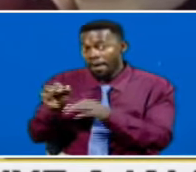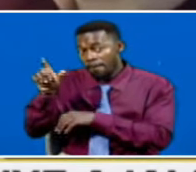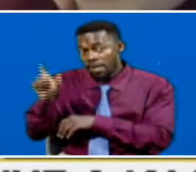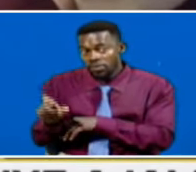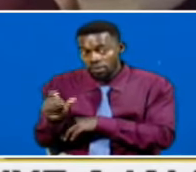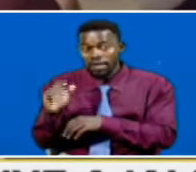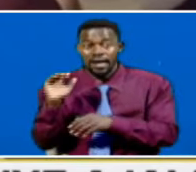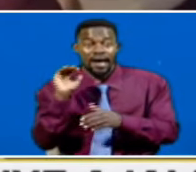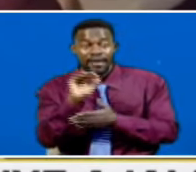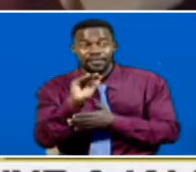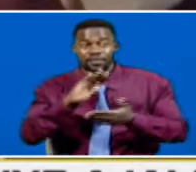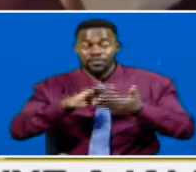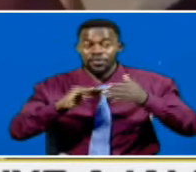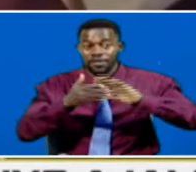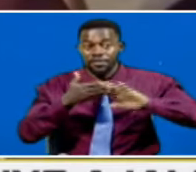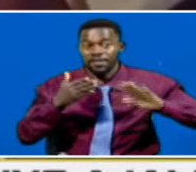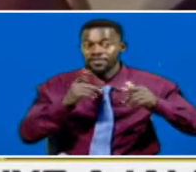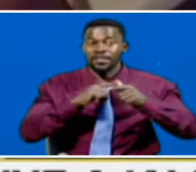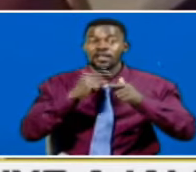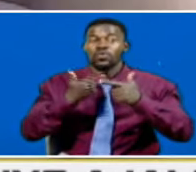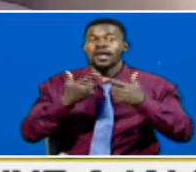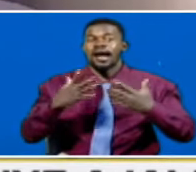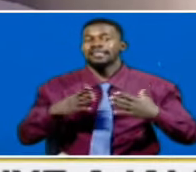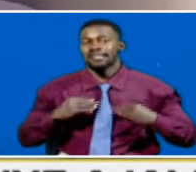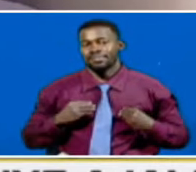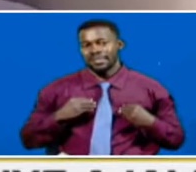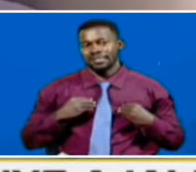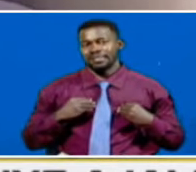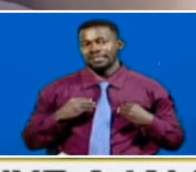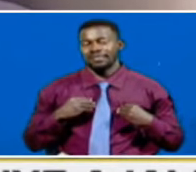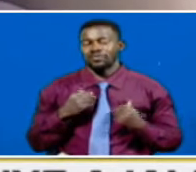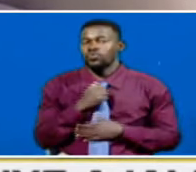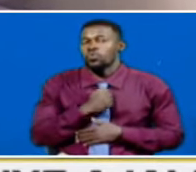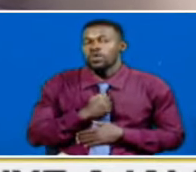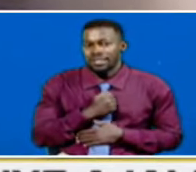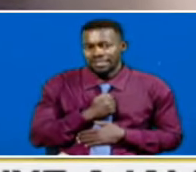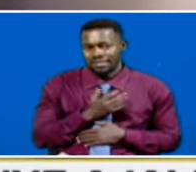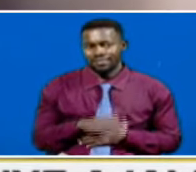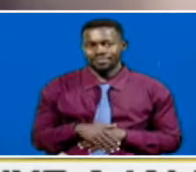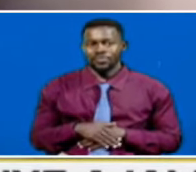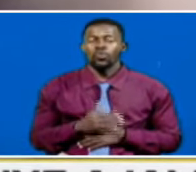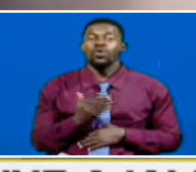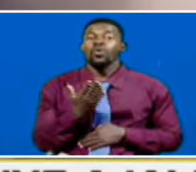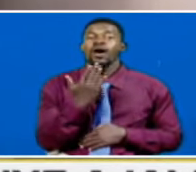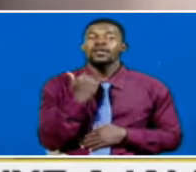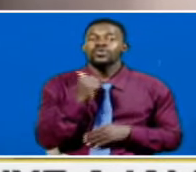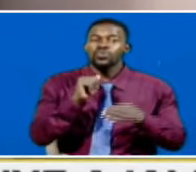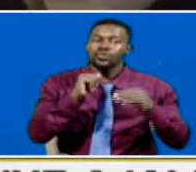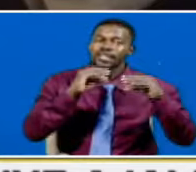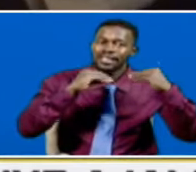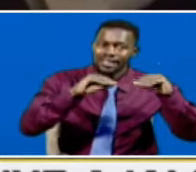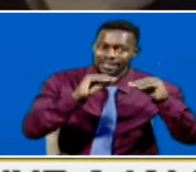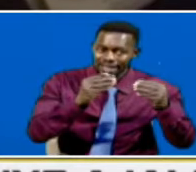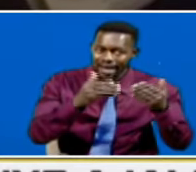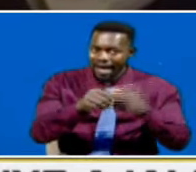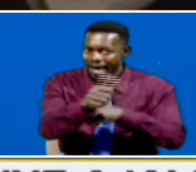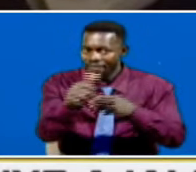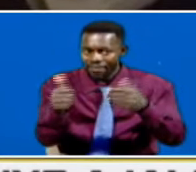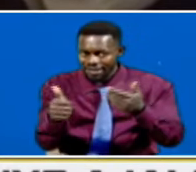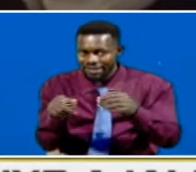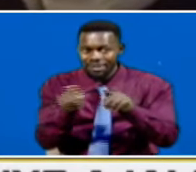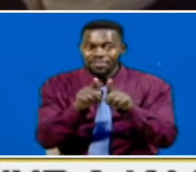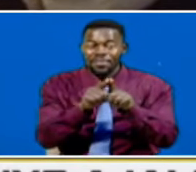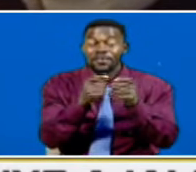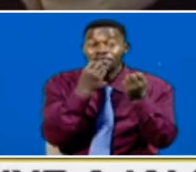we don't go and hit him on the ground. We accept the apology. We want this to be a lesson for others. As Muslim